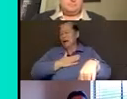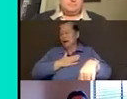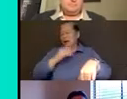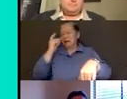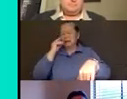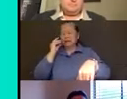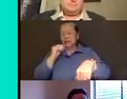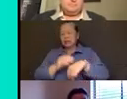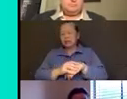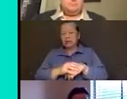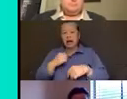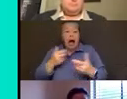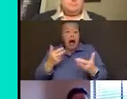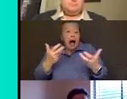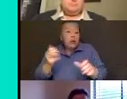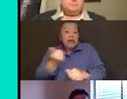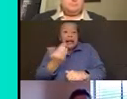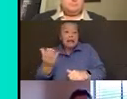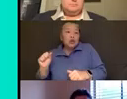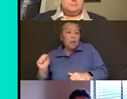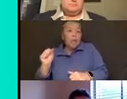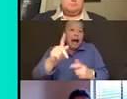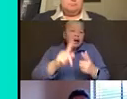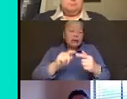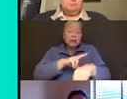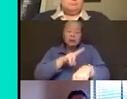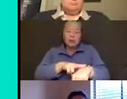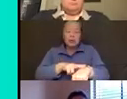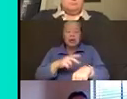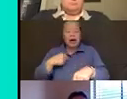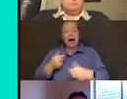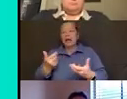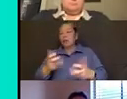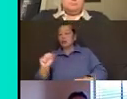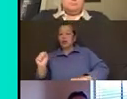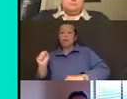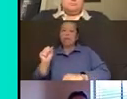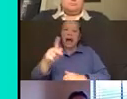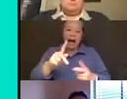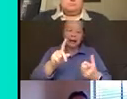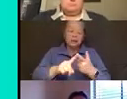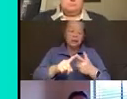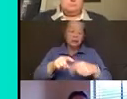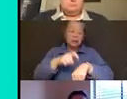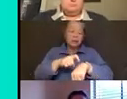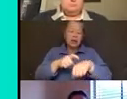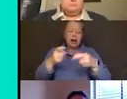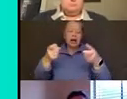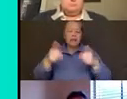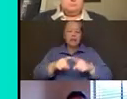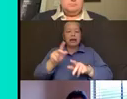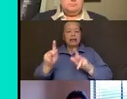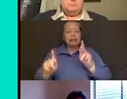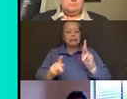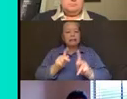And I don't want anything to get back to normal. I don't want to go back to times when people were